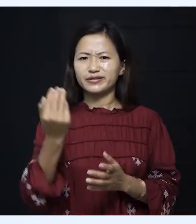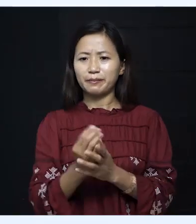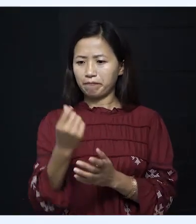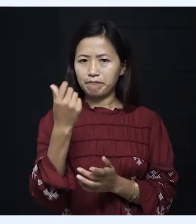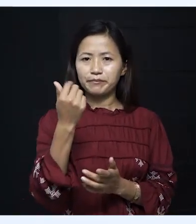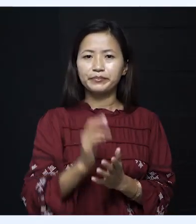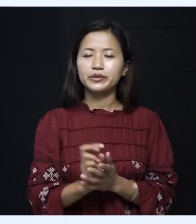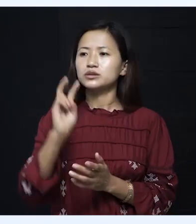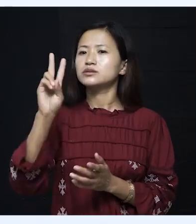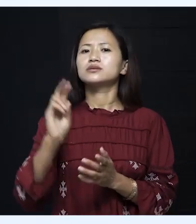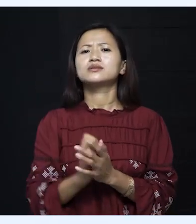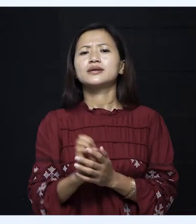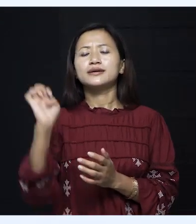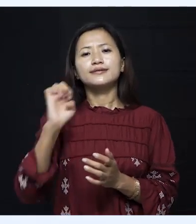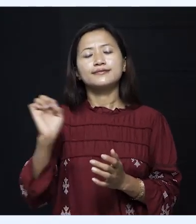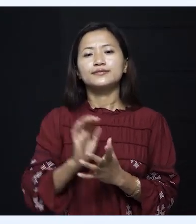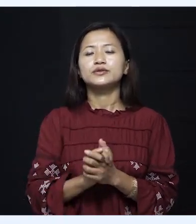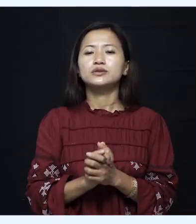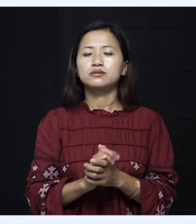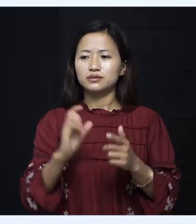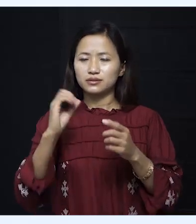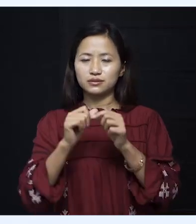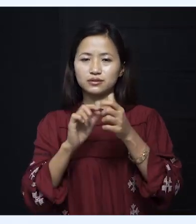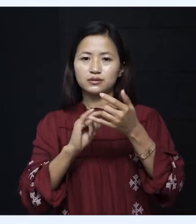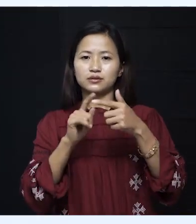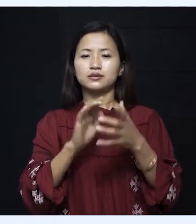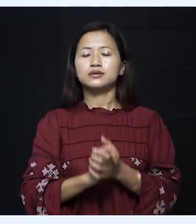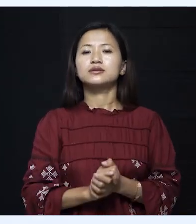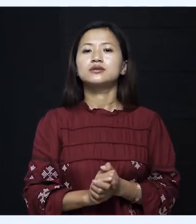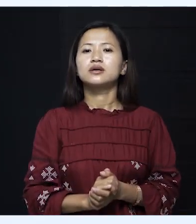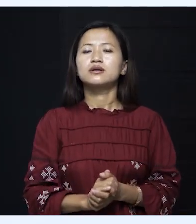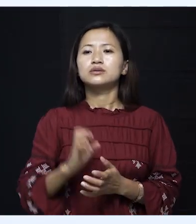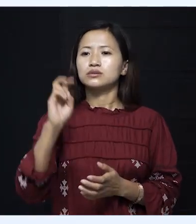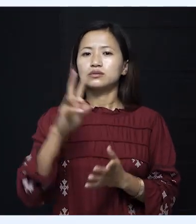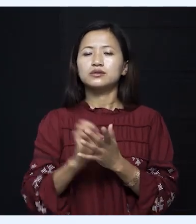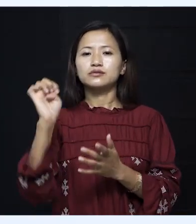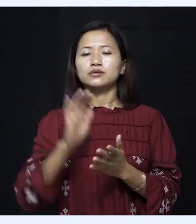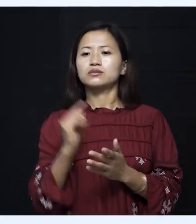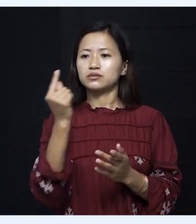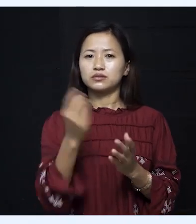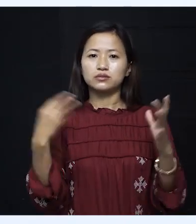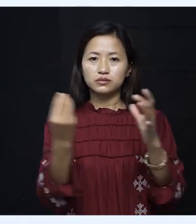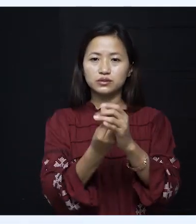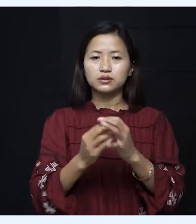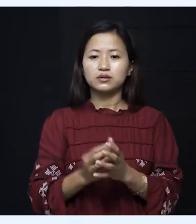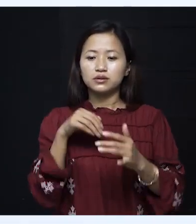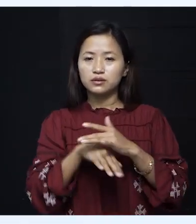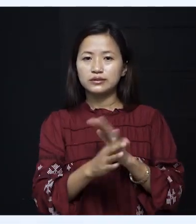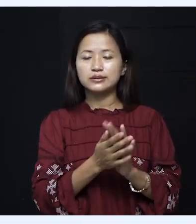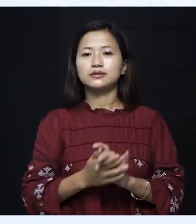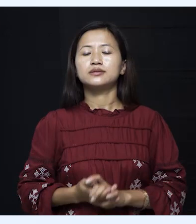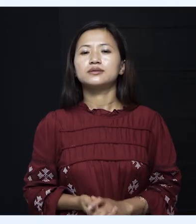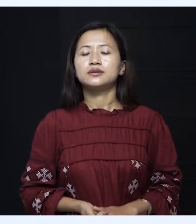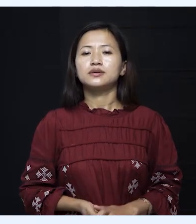So two events. So in these kind of cases, even when we are predicting, two events can be used together to under